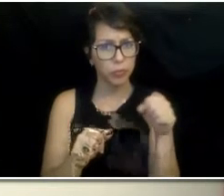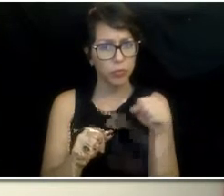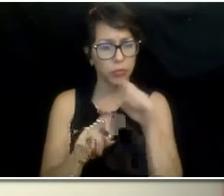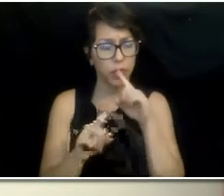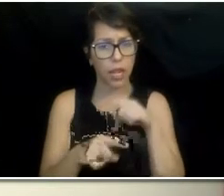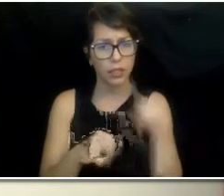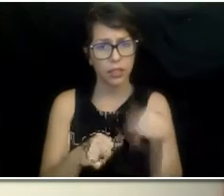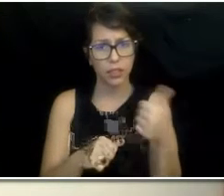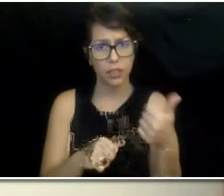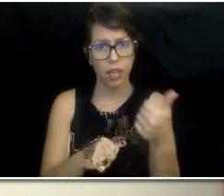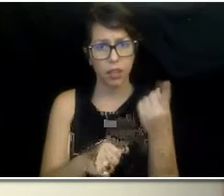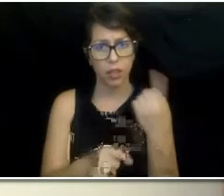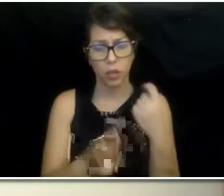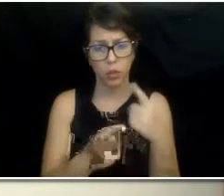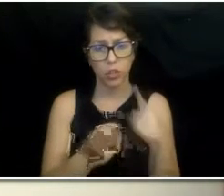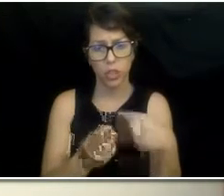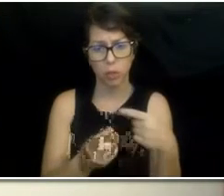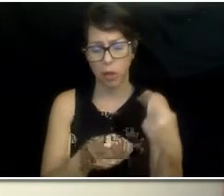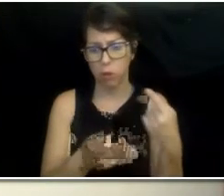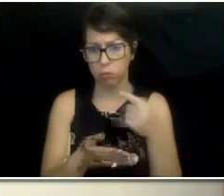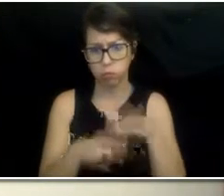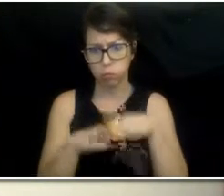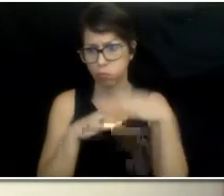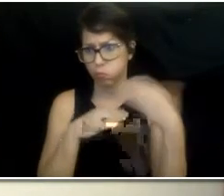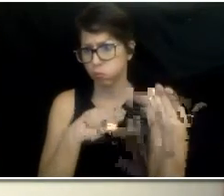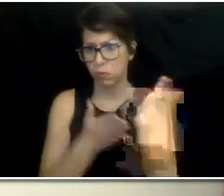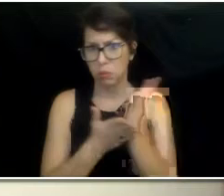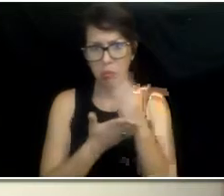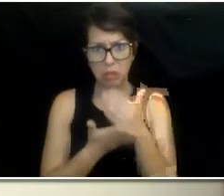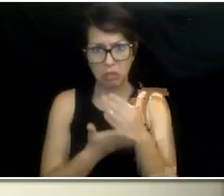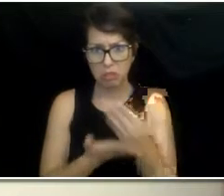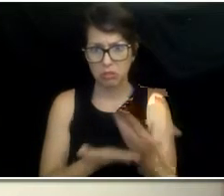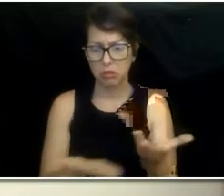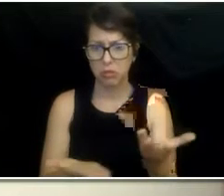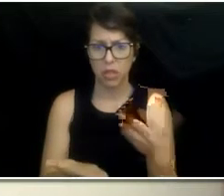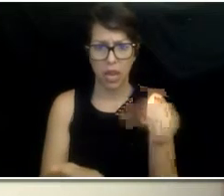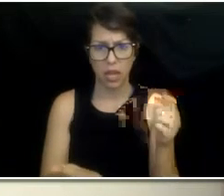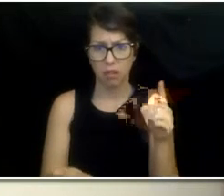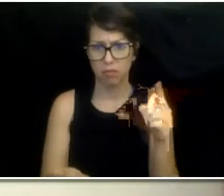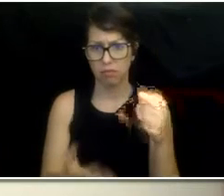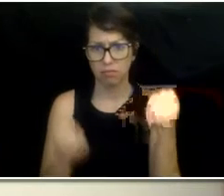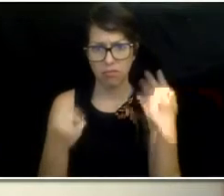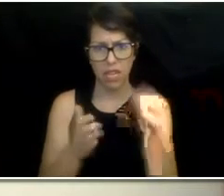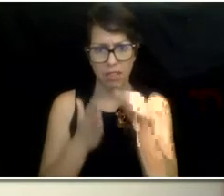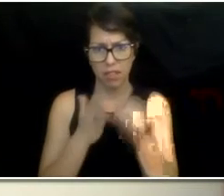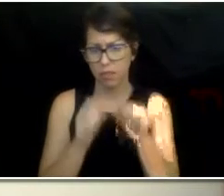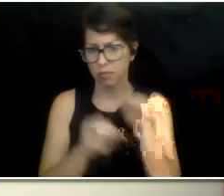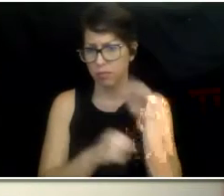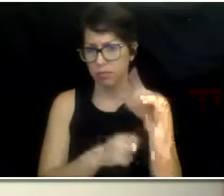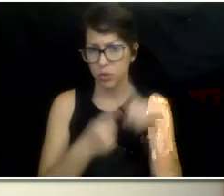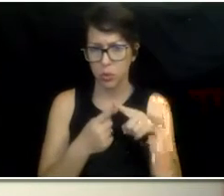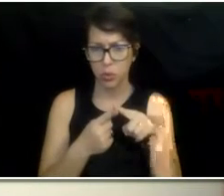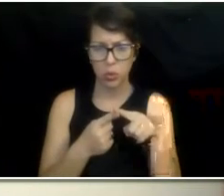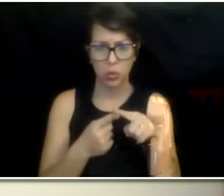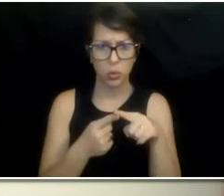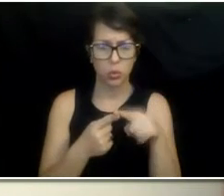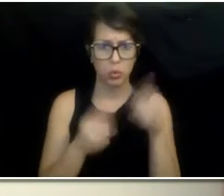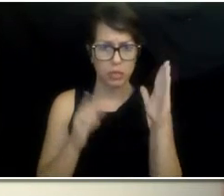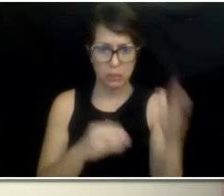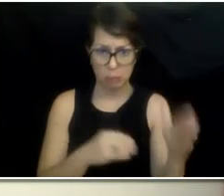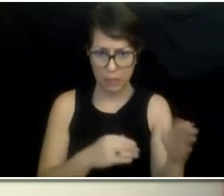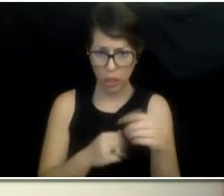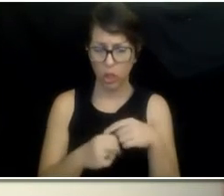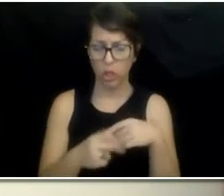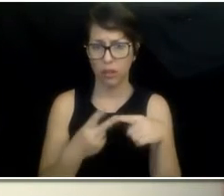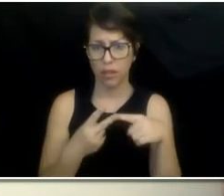I look I think um it wouldn't surprise you if I tell you that uh the NYPD budget is